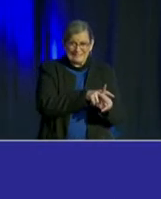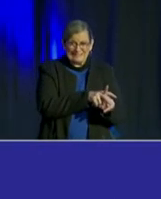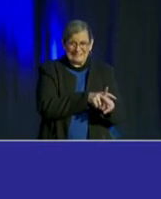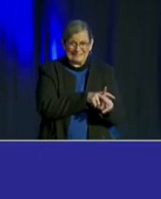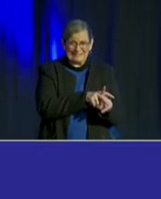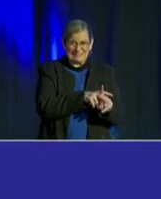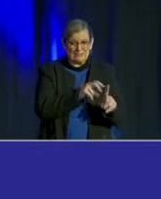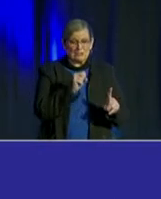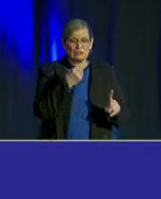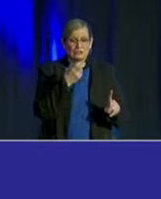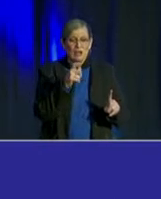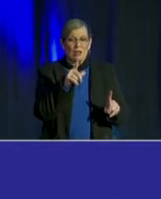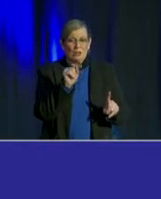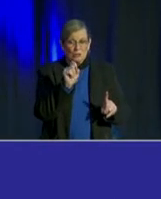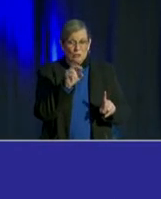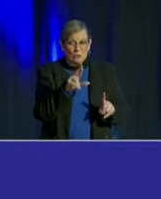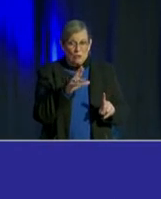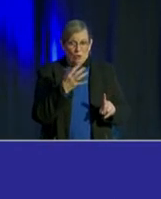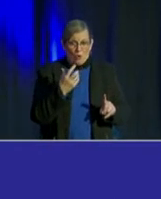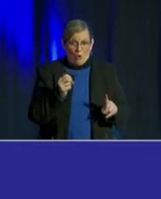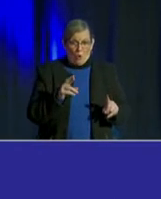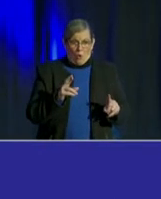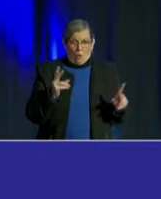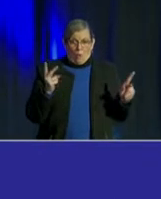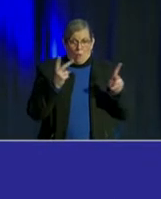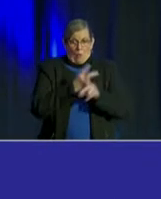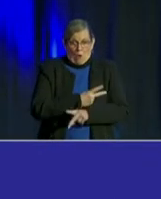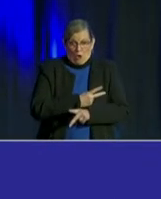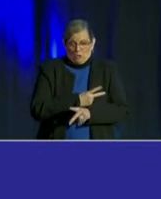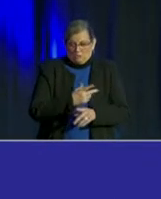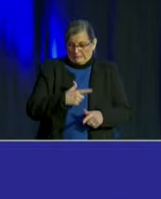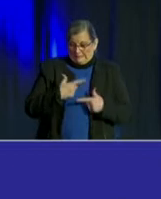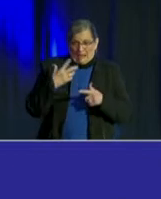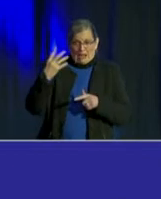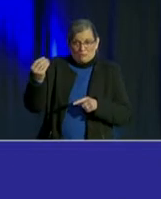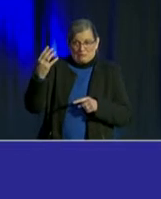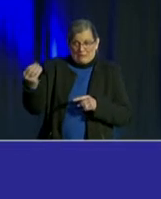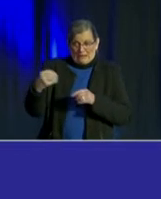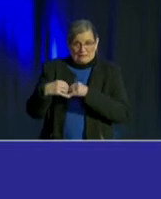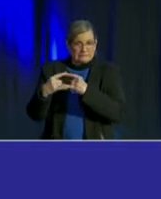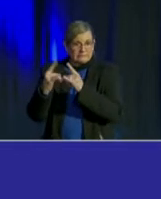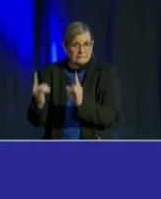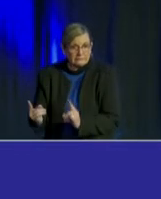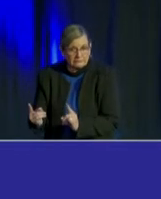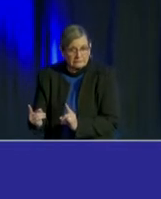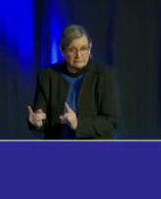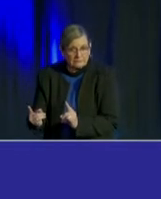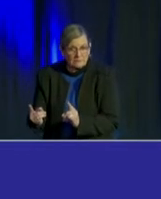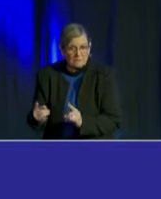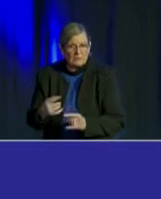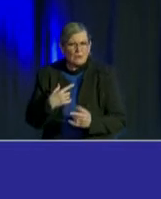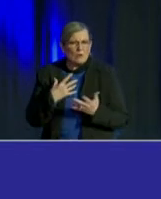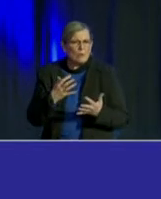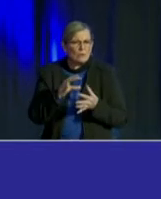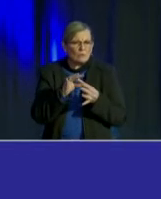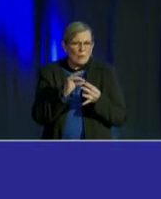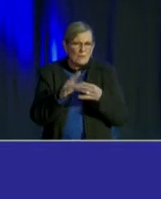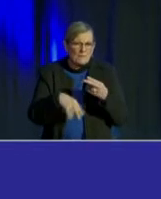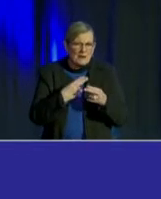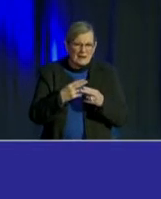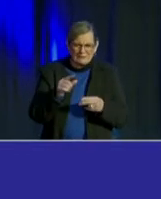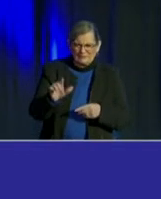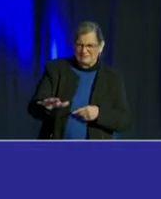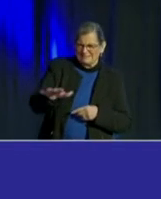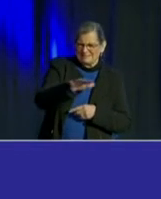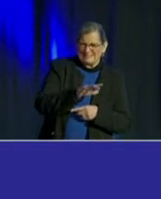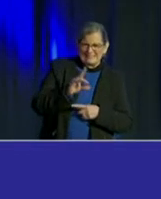or worse, who live outdoors in tent encampments. And we're talking about those residents who, despite